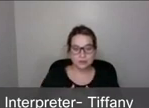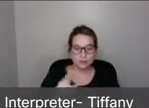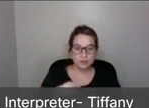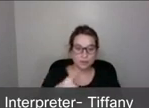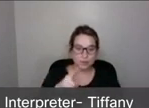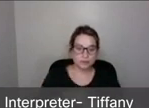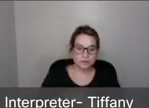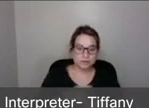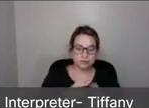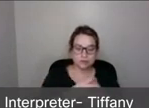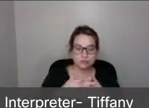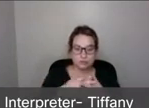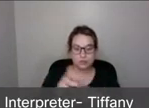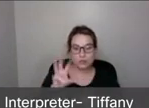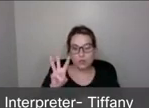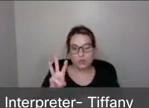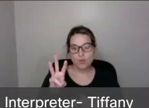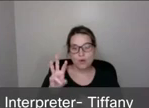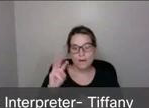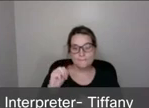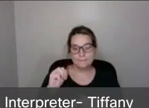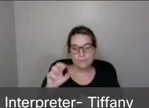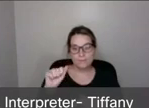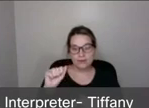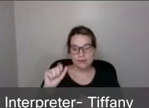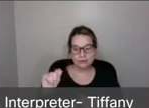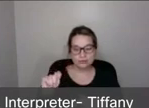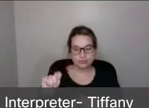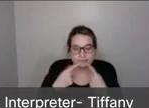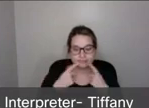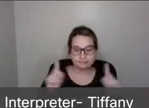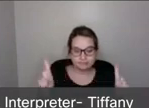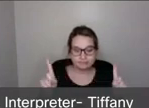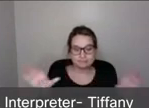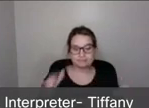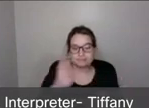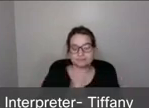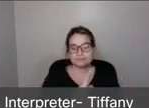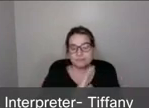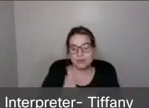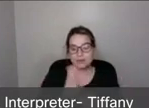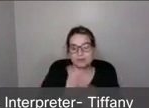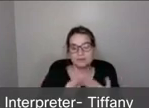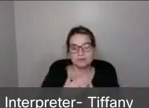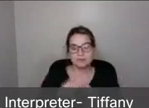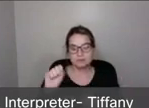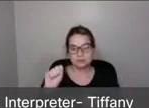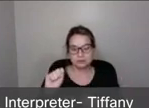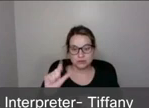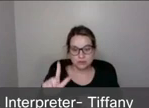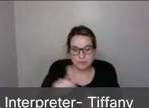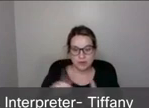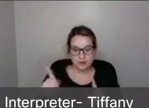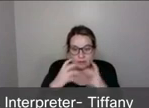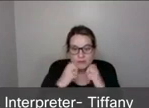successful, the White Mountain Apache tribe is successful. They do business, they do things in the city of Sholo, but yet their values